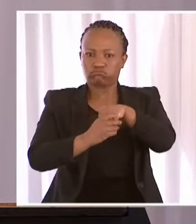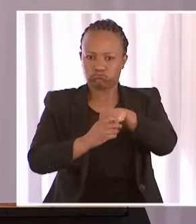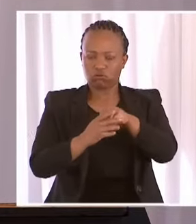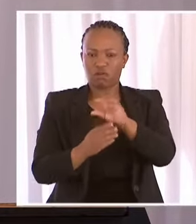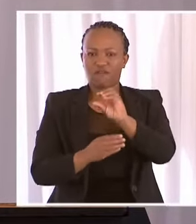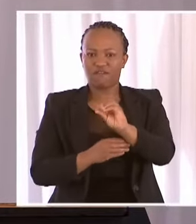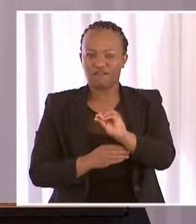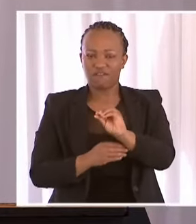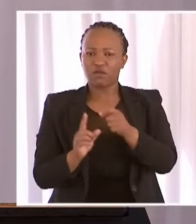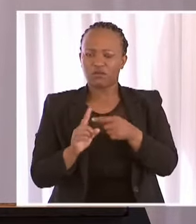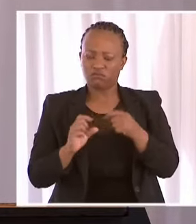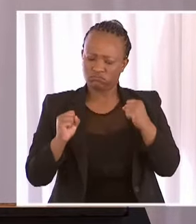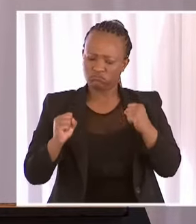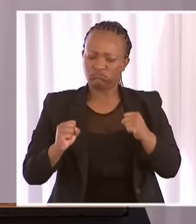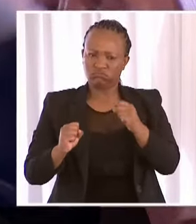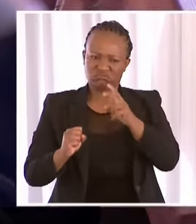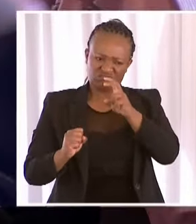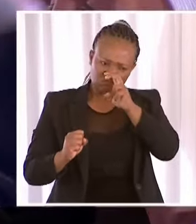solid as a rock.